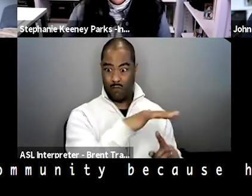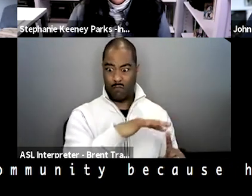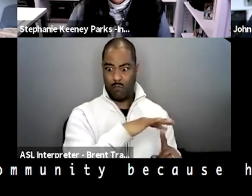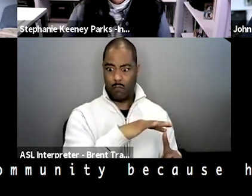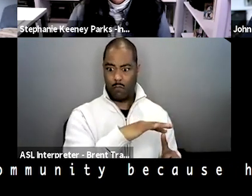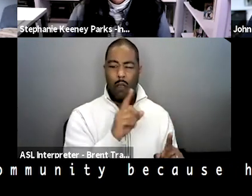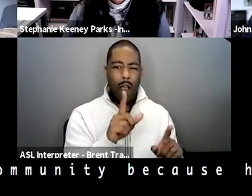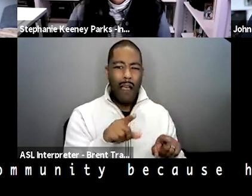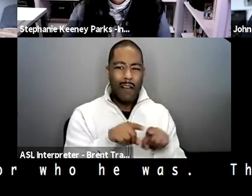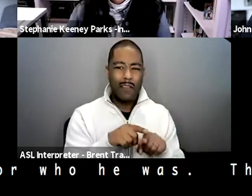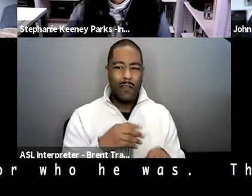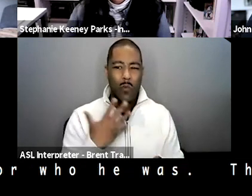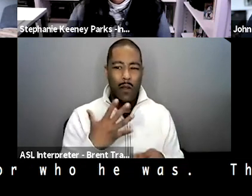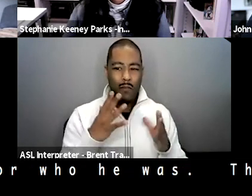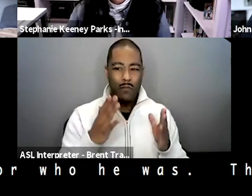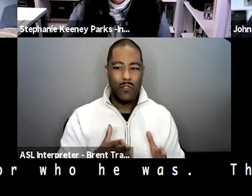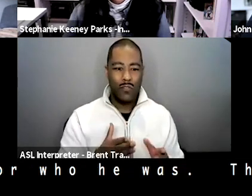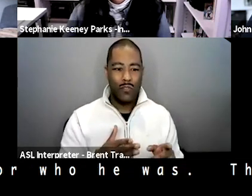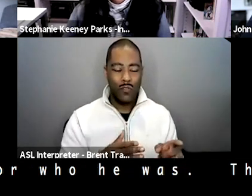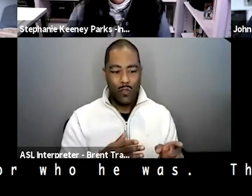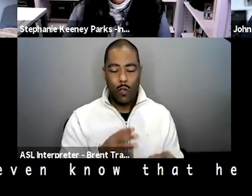ways, Forrest is the ideal community,